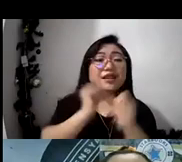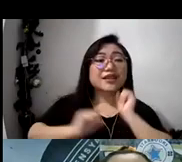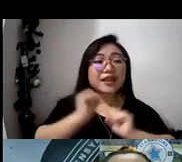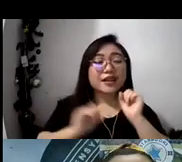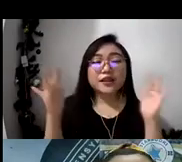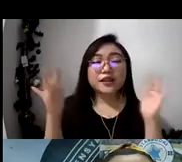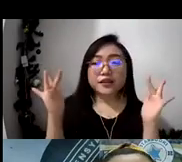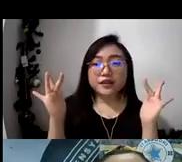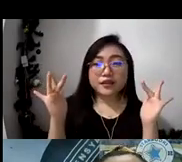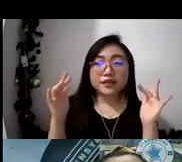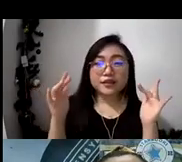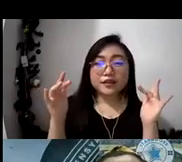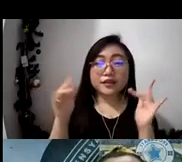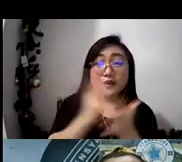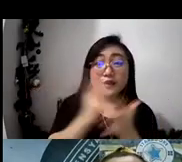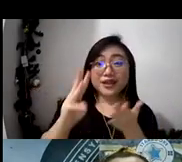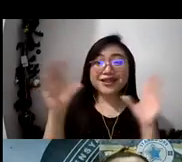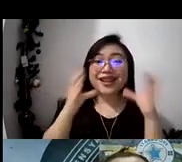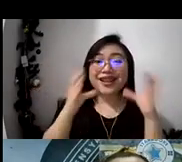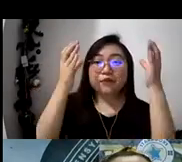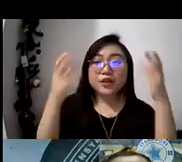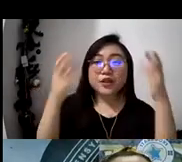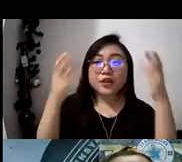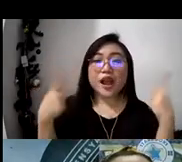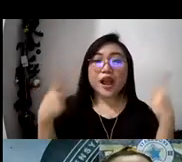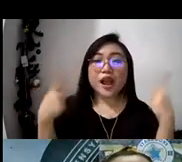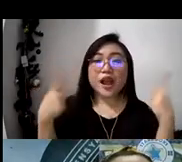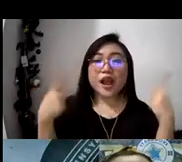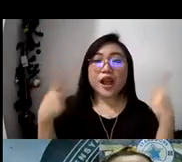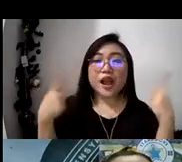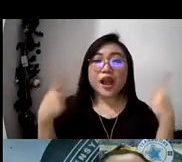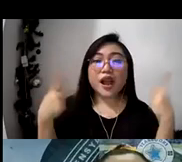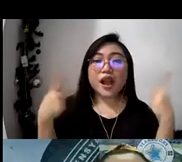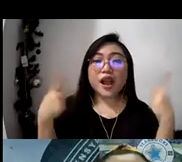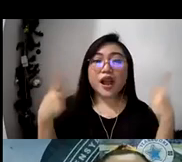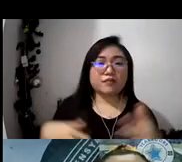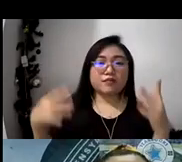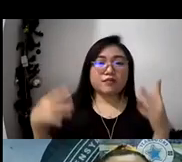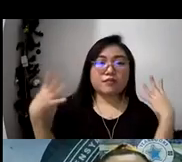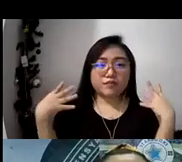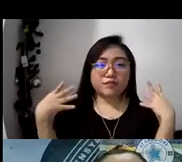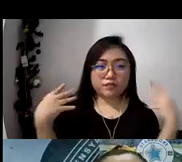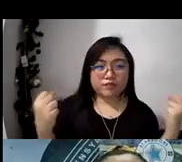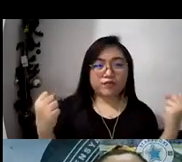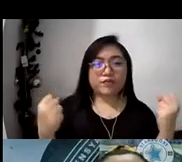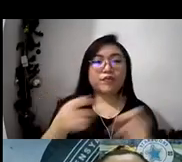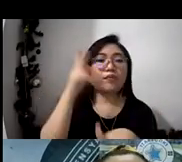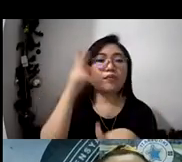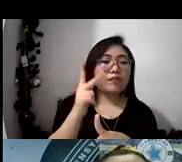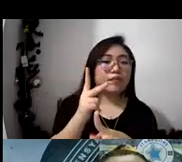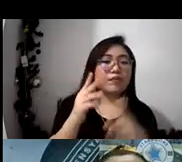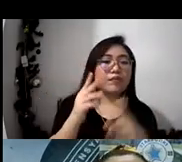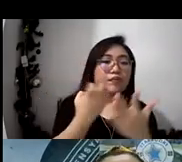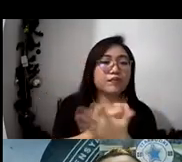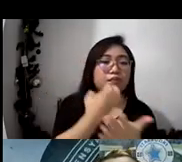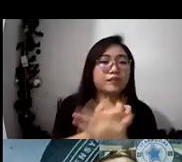29, 2020 with the theme Agham at Teknolohiya, Sandigan ng Kalusugan, Kayusan, Kabuhayan at